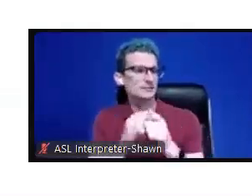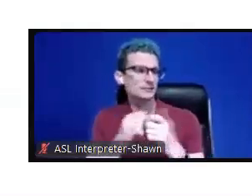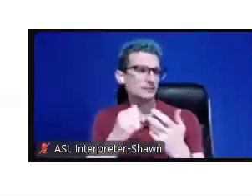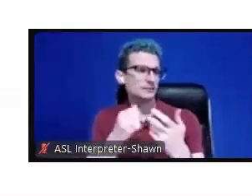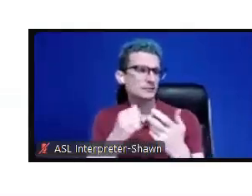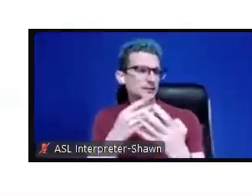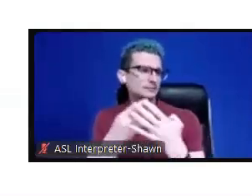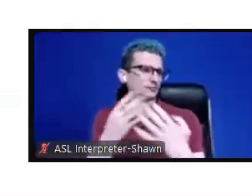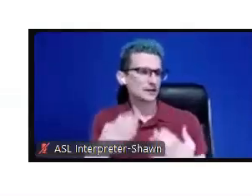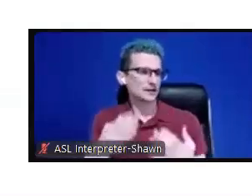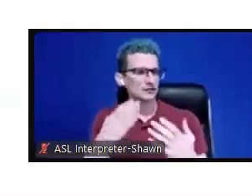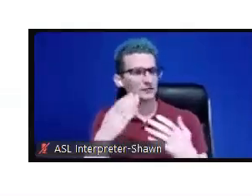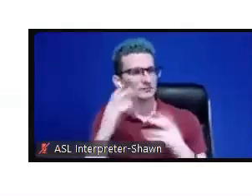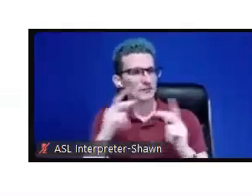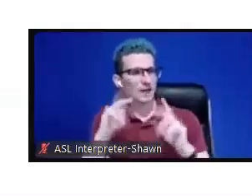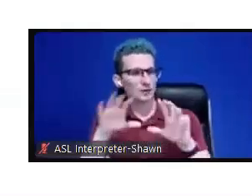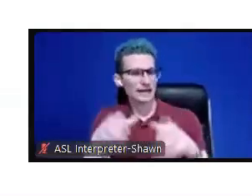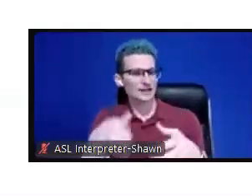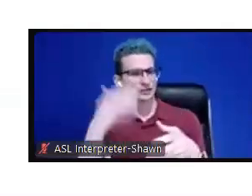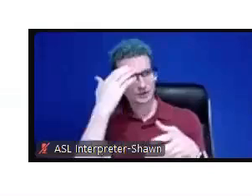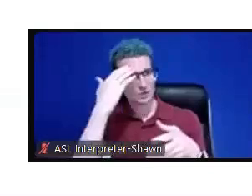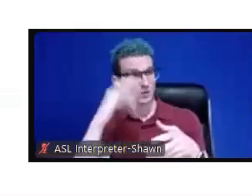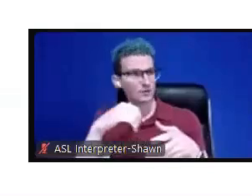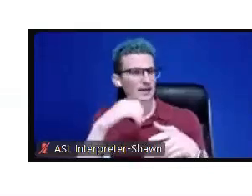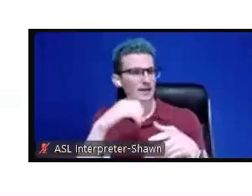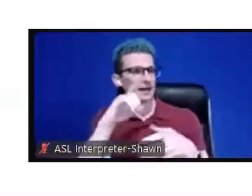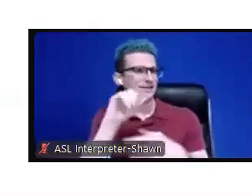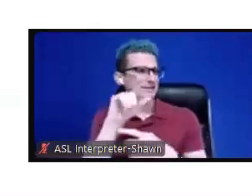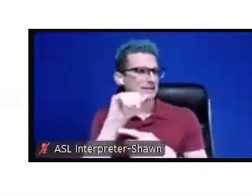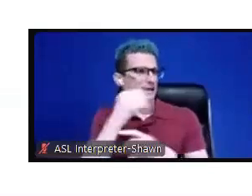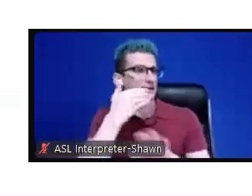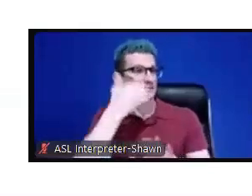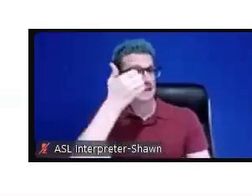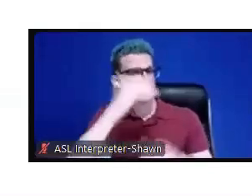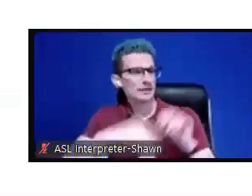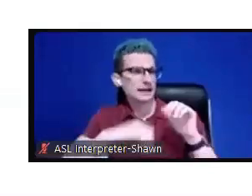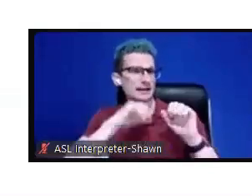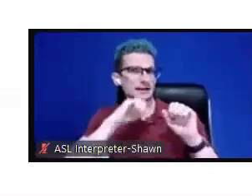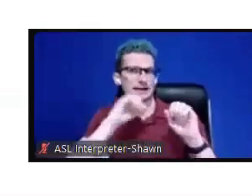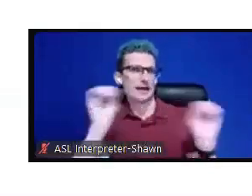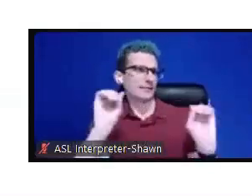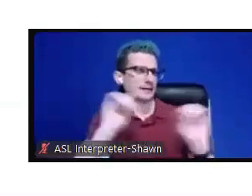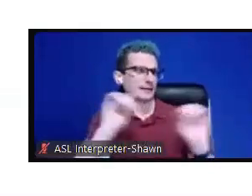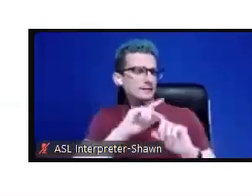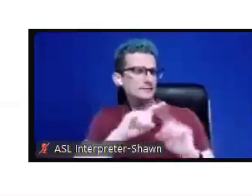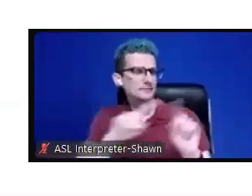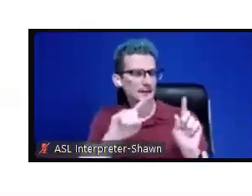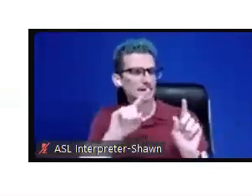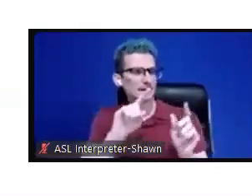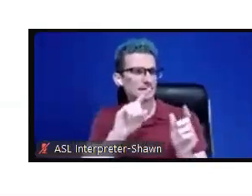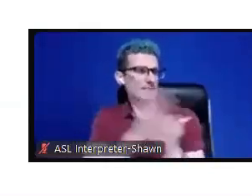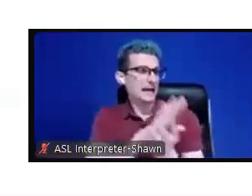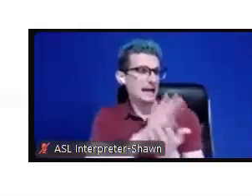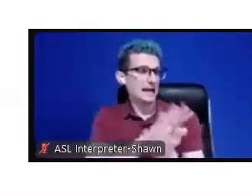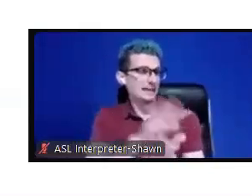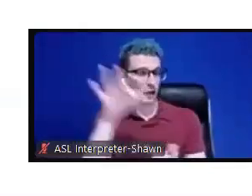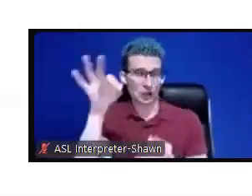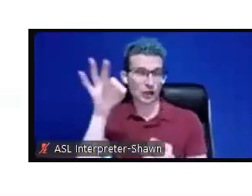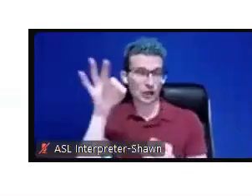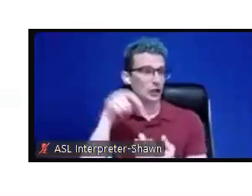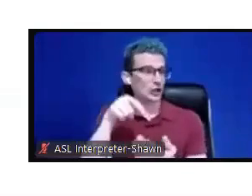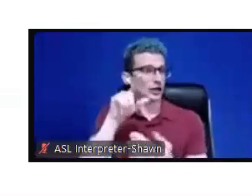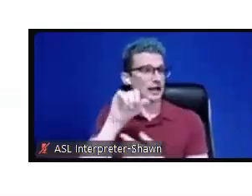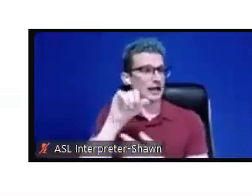that the data is better than nothing, but when you give somebody a paper that has a Likert scale on it and it says,